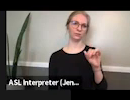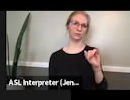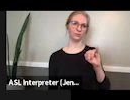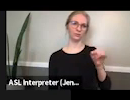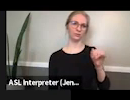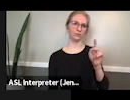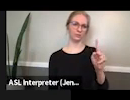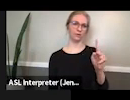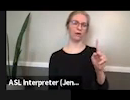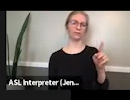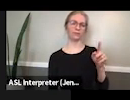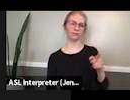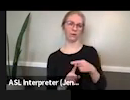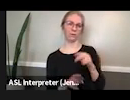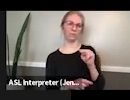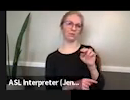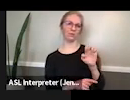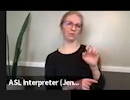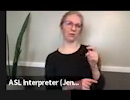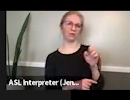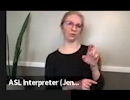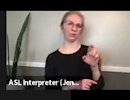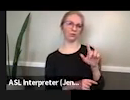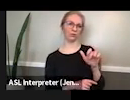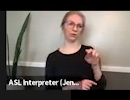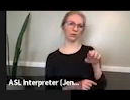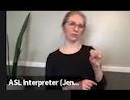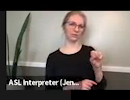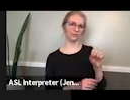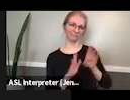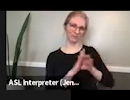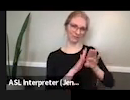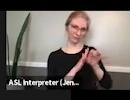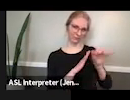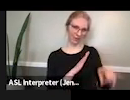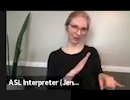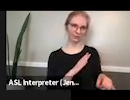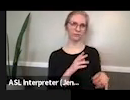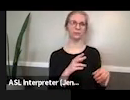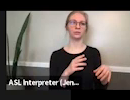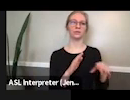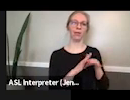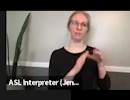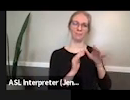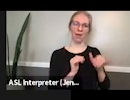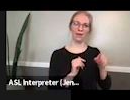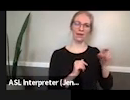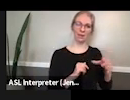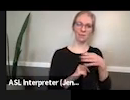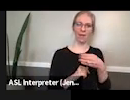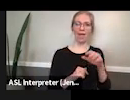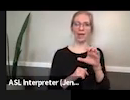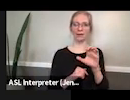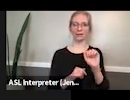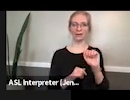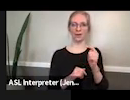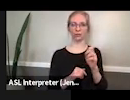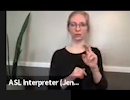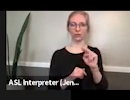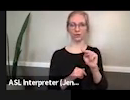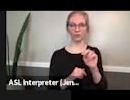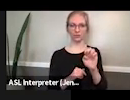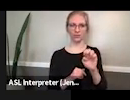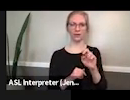promoted and refined by Van Dijk and Catherine Nelson as an alternative to a traditional